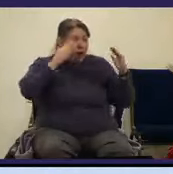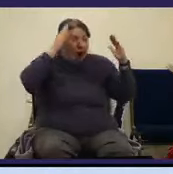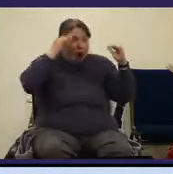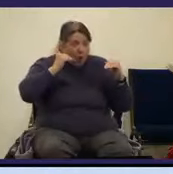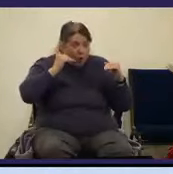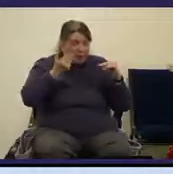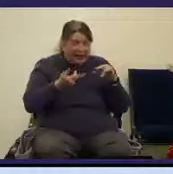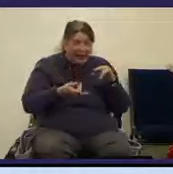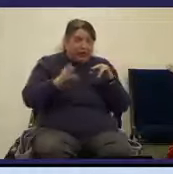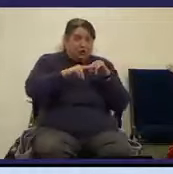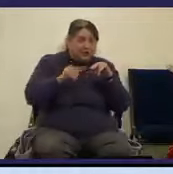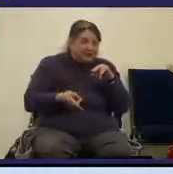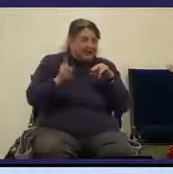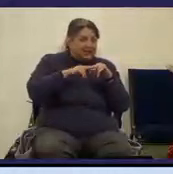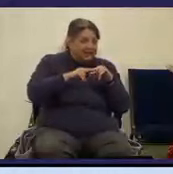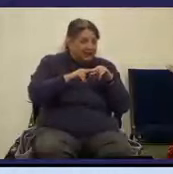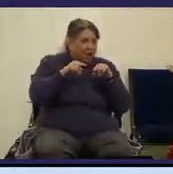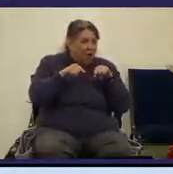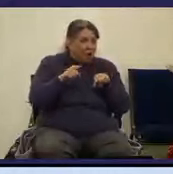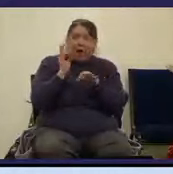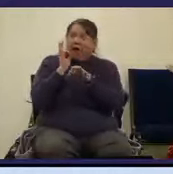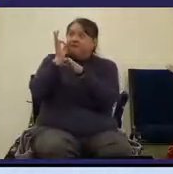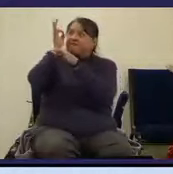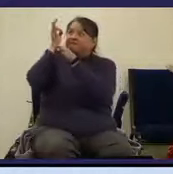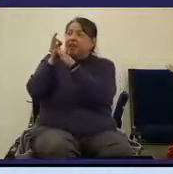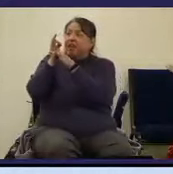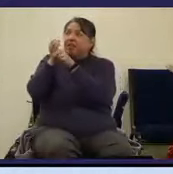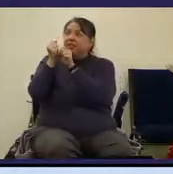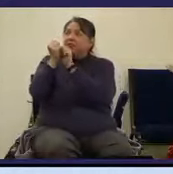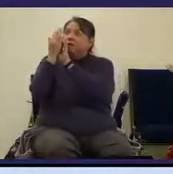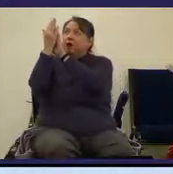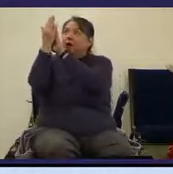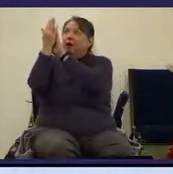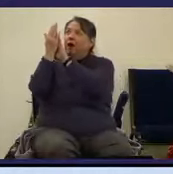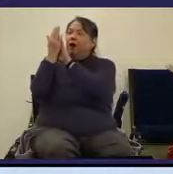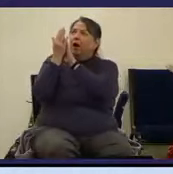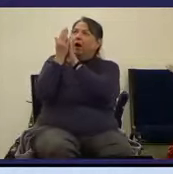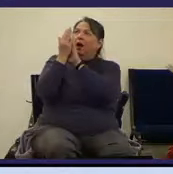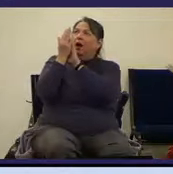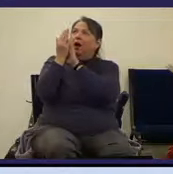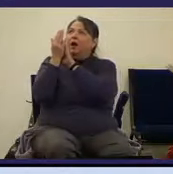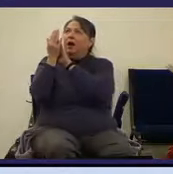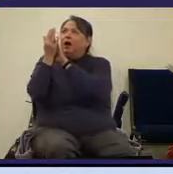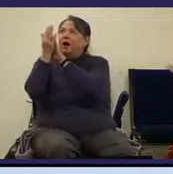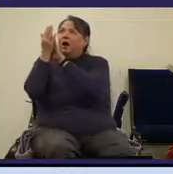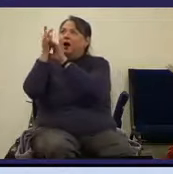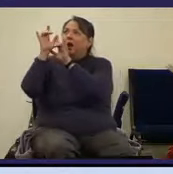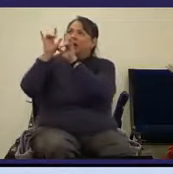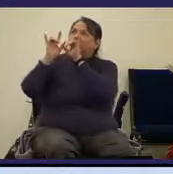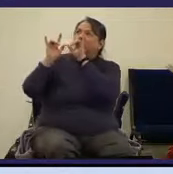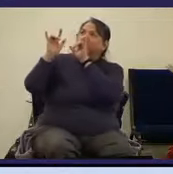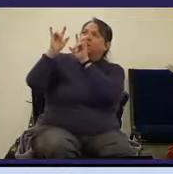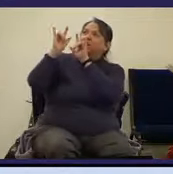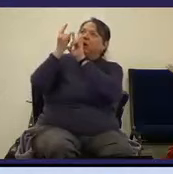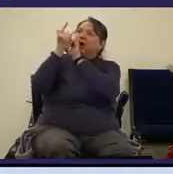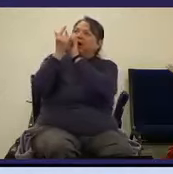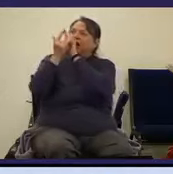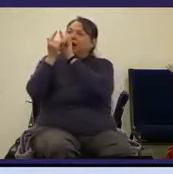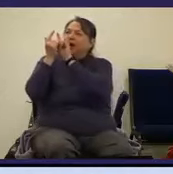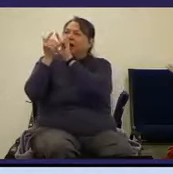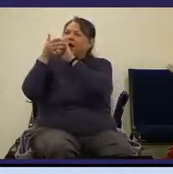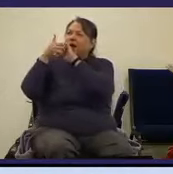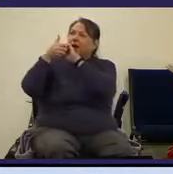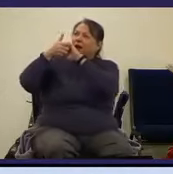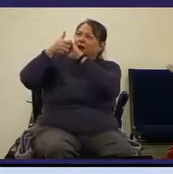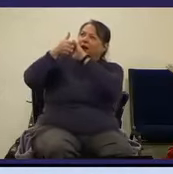faith penetrates God's secrets through practice of our holy exercise. That was his exercise, practicing